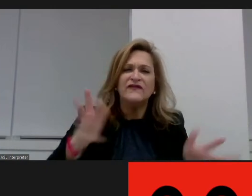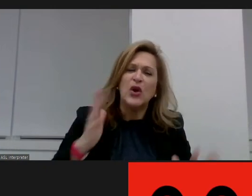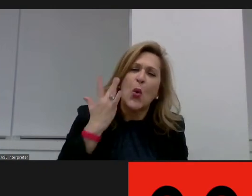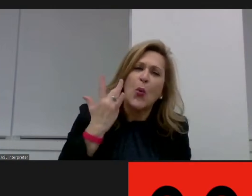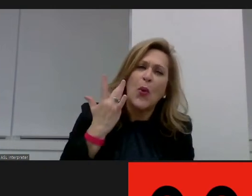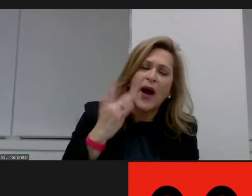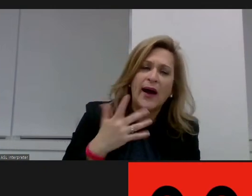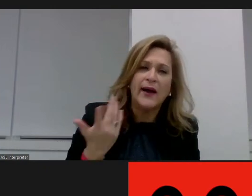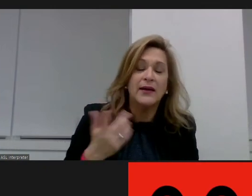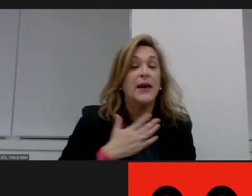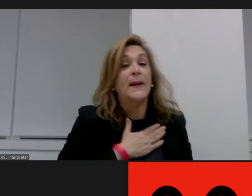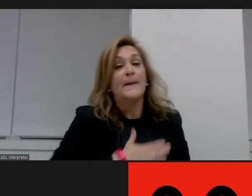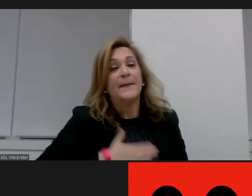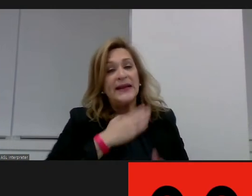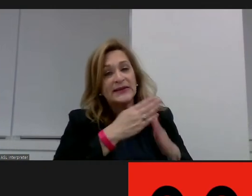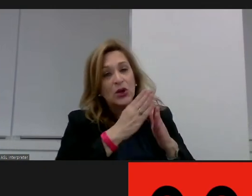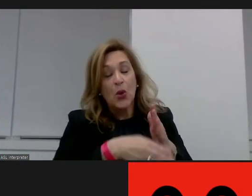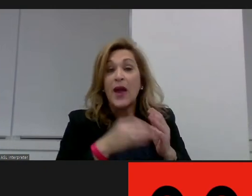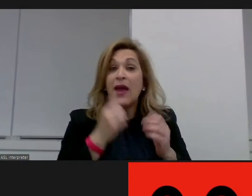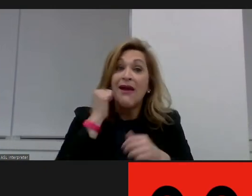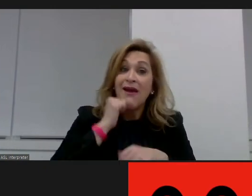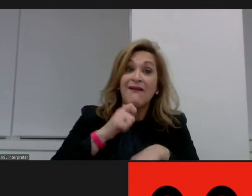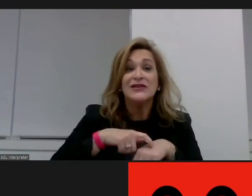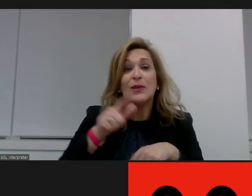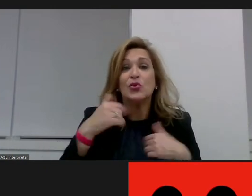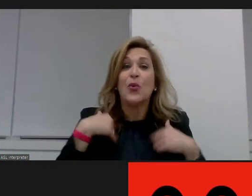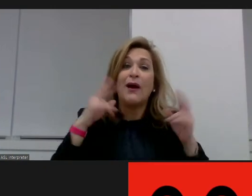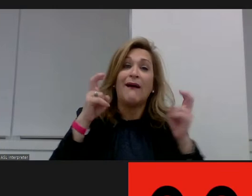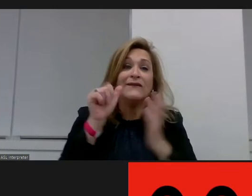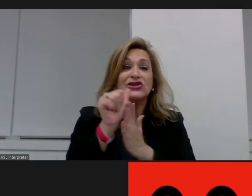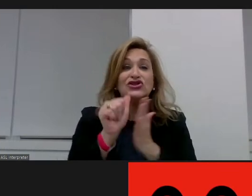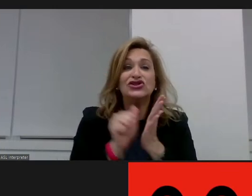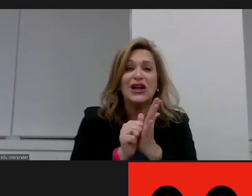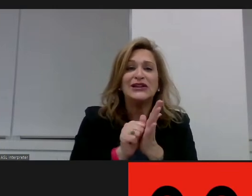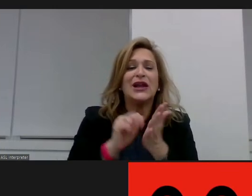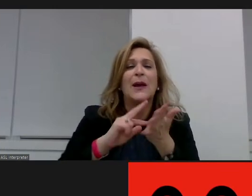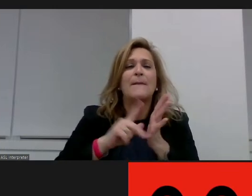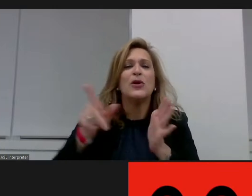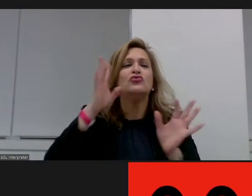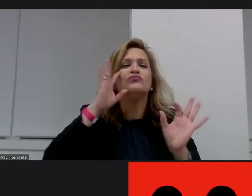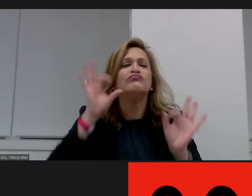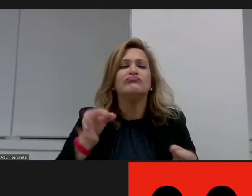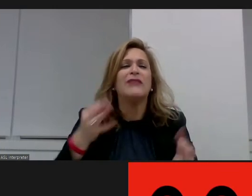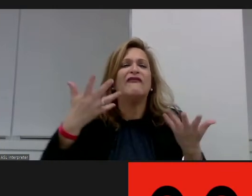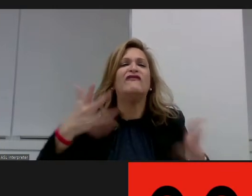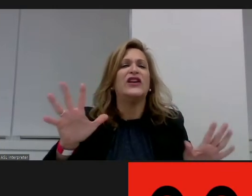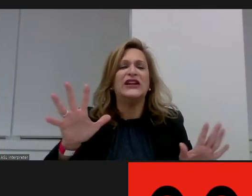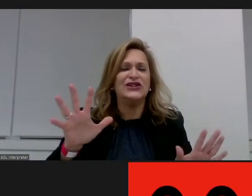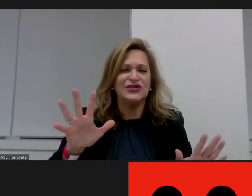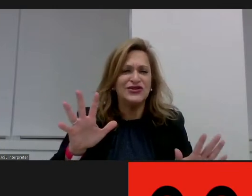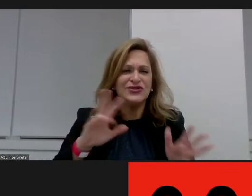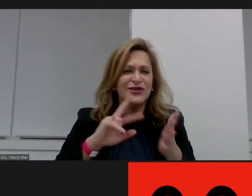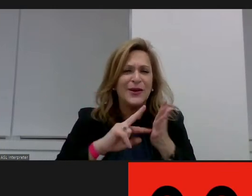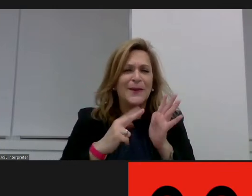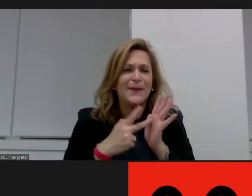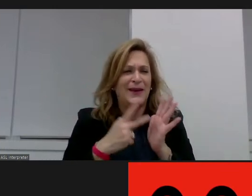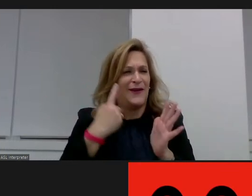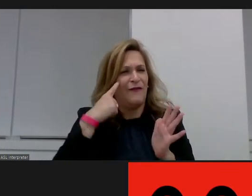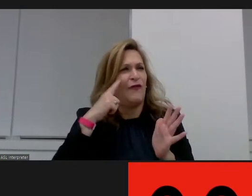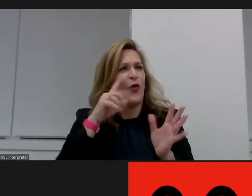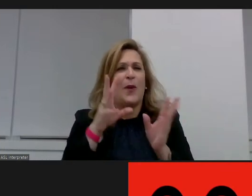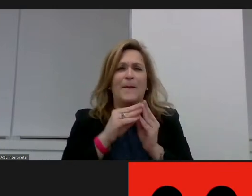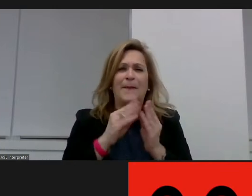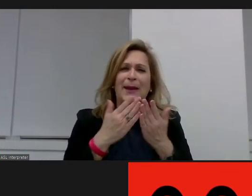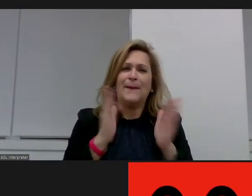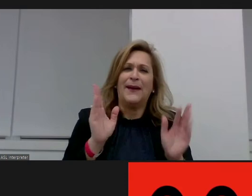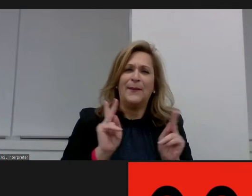It appears every time you have an agenda, it's a done deal. Every time you hold a public hearing, it's a done deal. Every time you have a board meeting, it's a done deal. What's